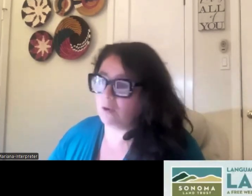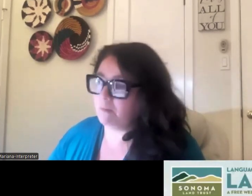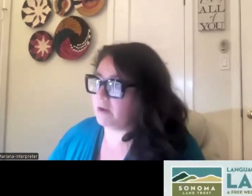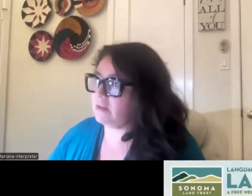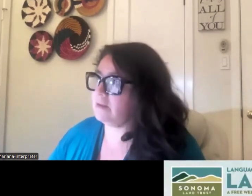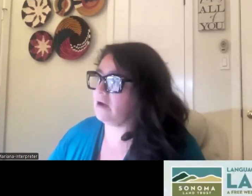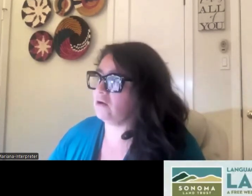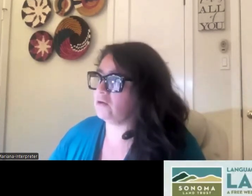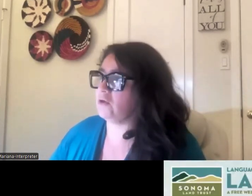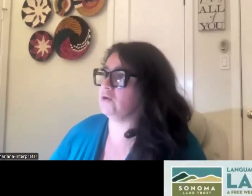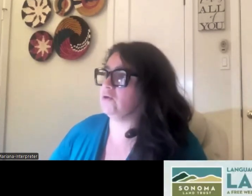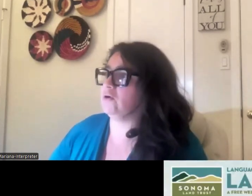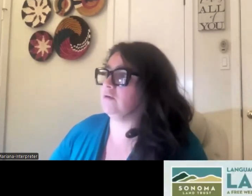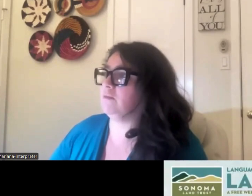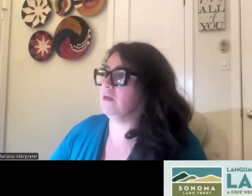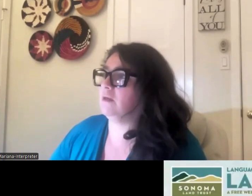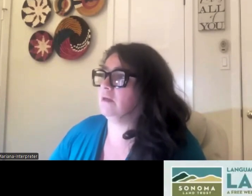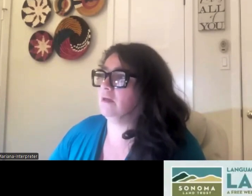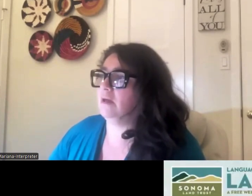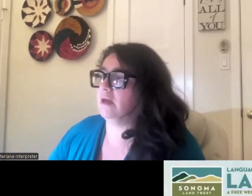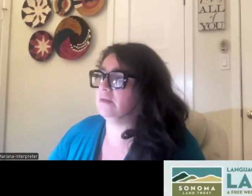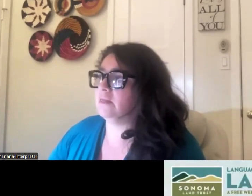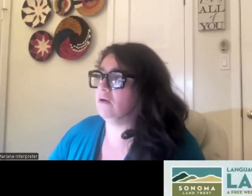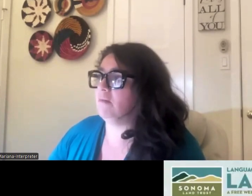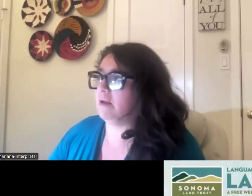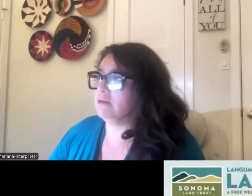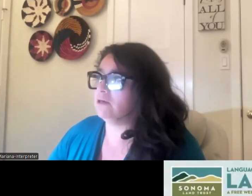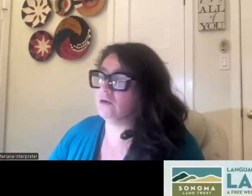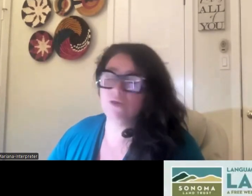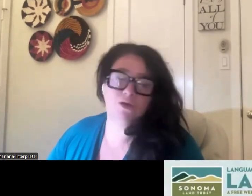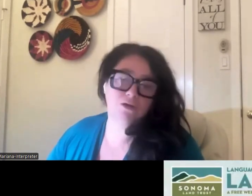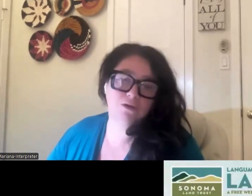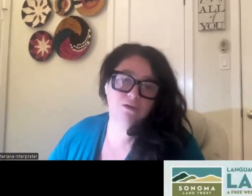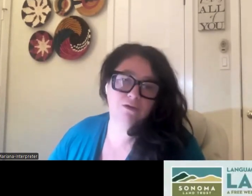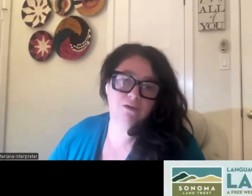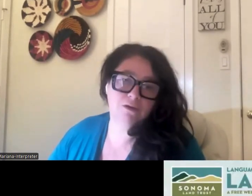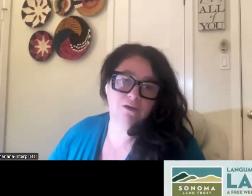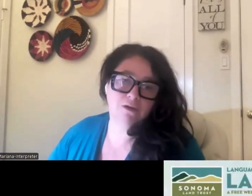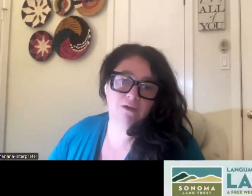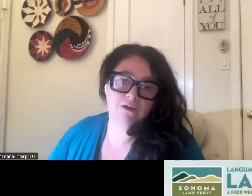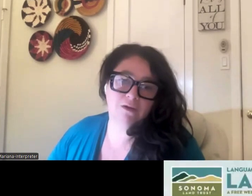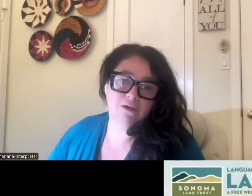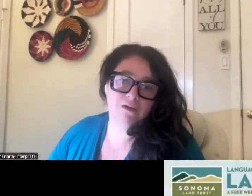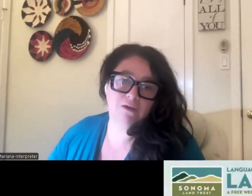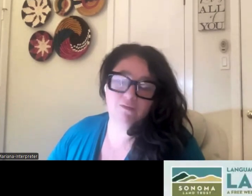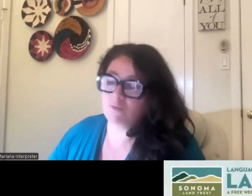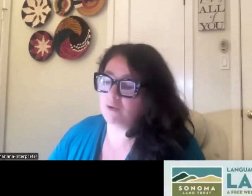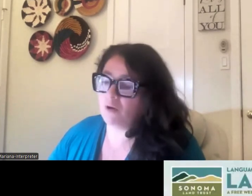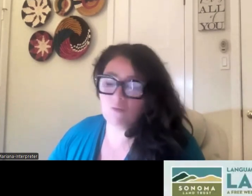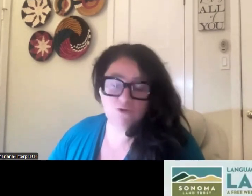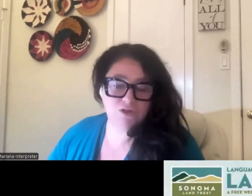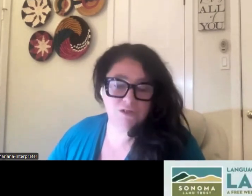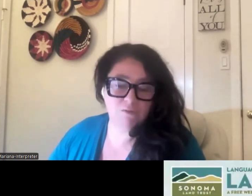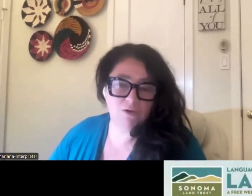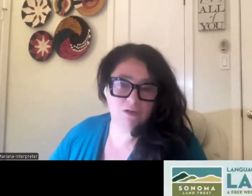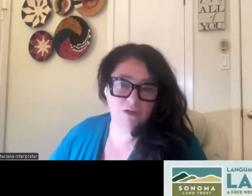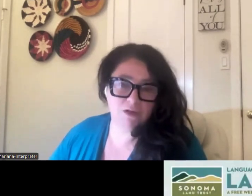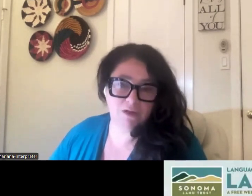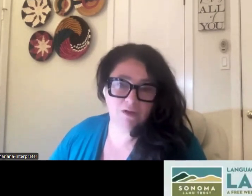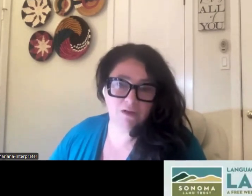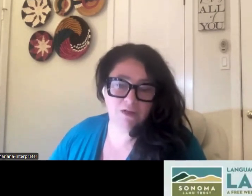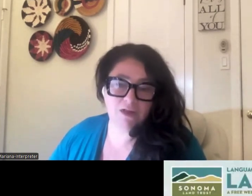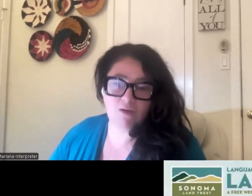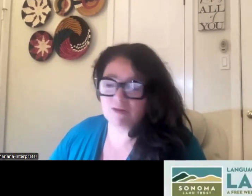tonight. It's been incredible for us, and I think most of our audience really got a lot out of it looking at the comments.